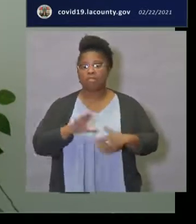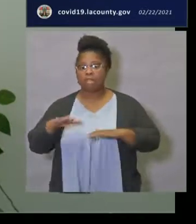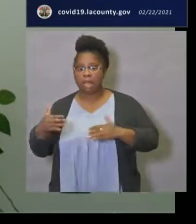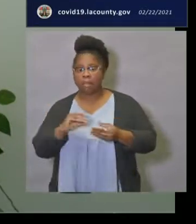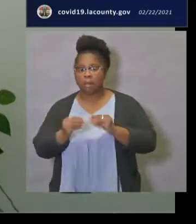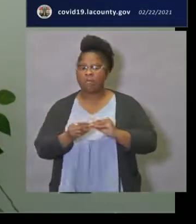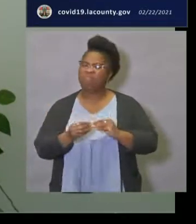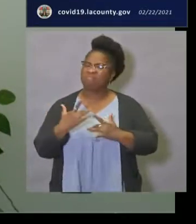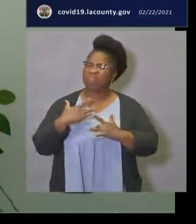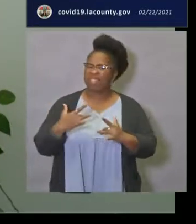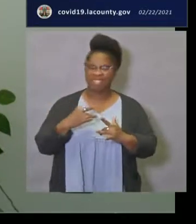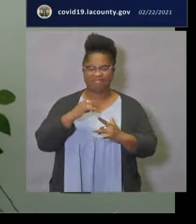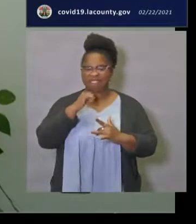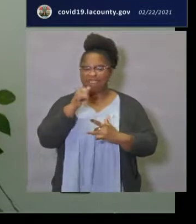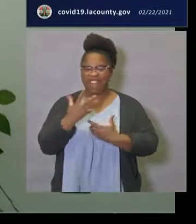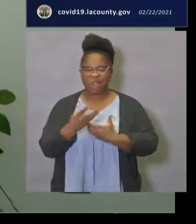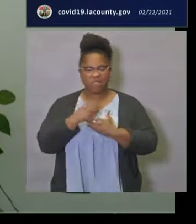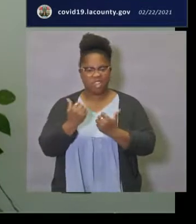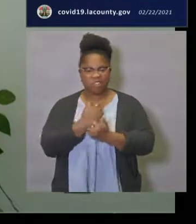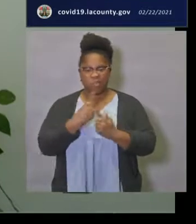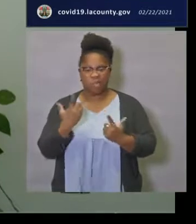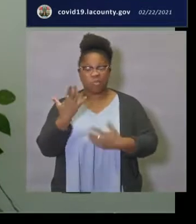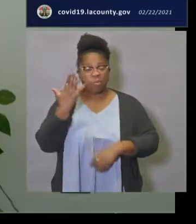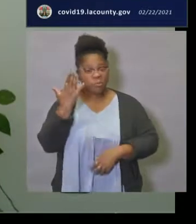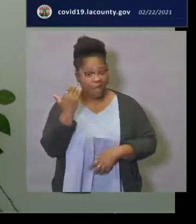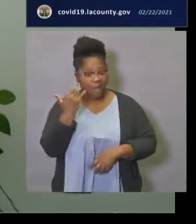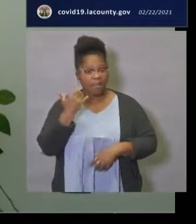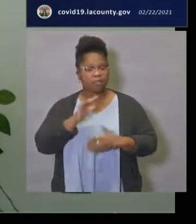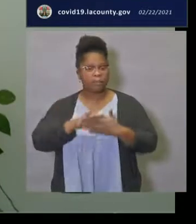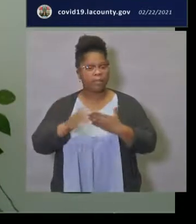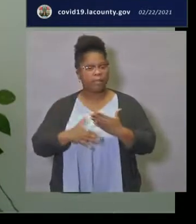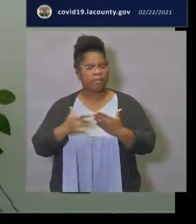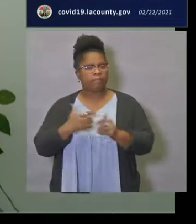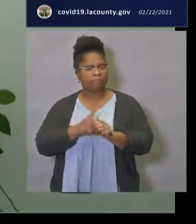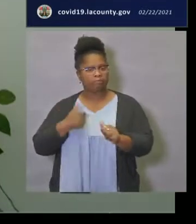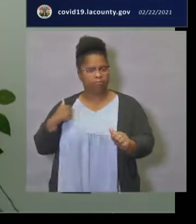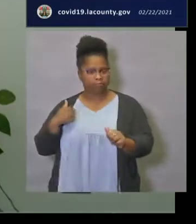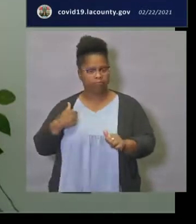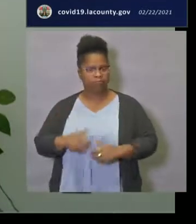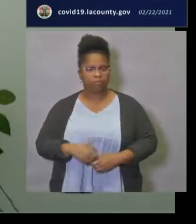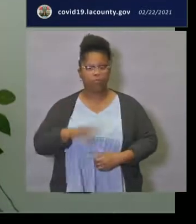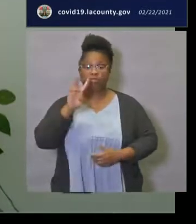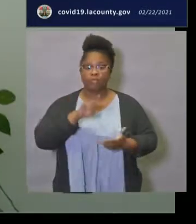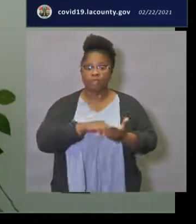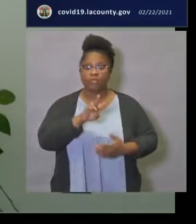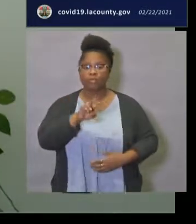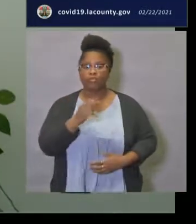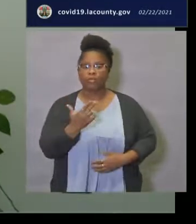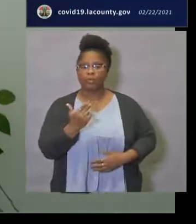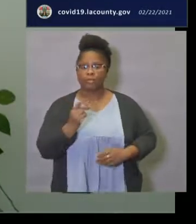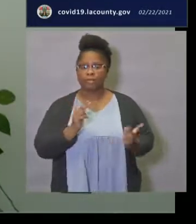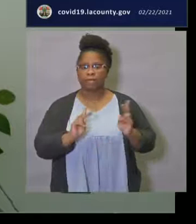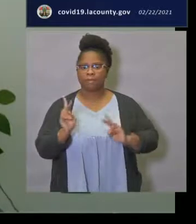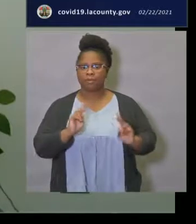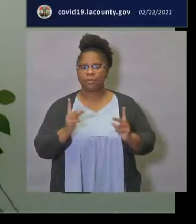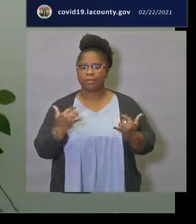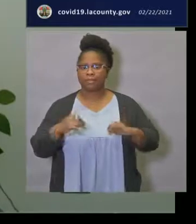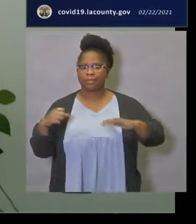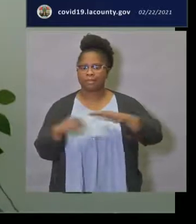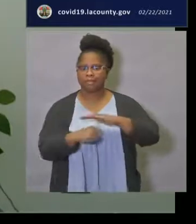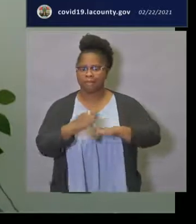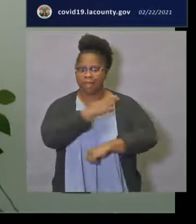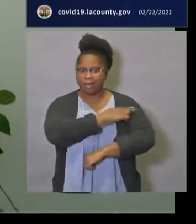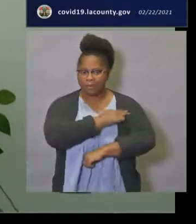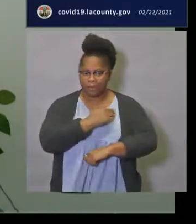in weekend reporting. We are reporting that 2,213 people are currently hospitalized with